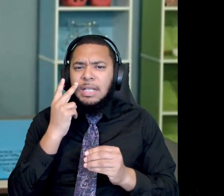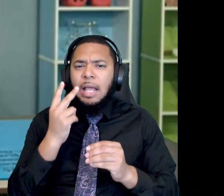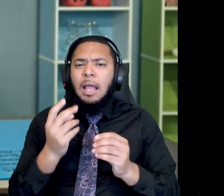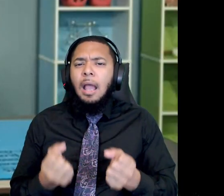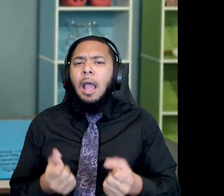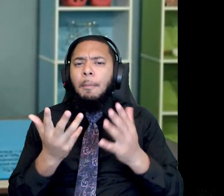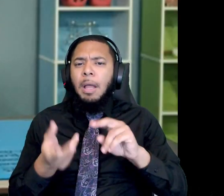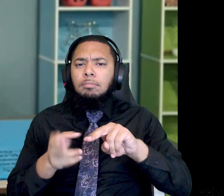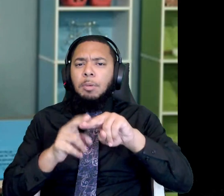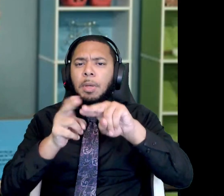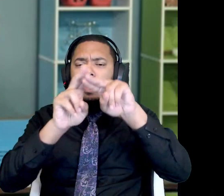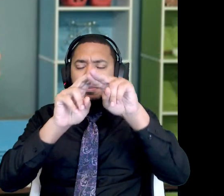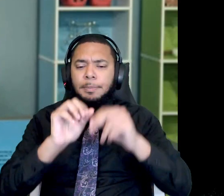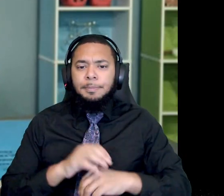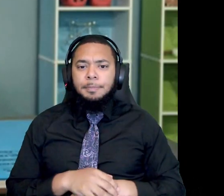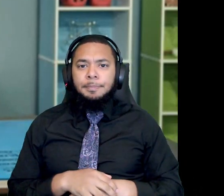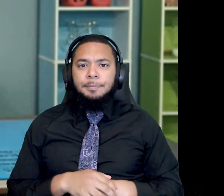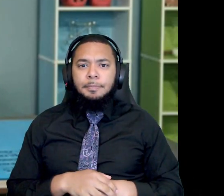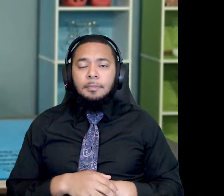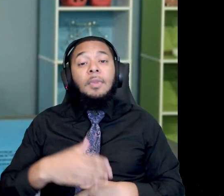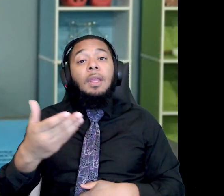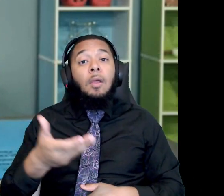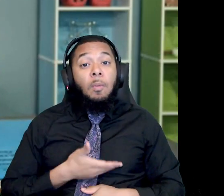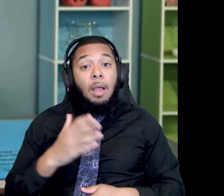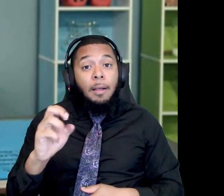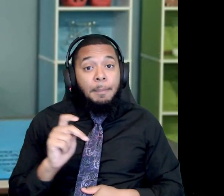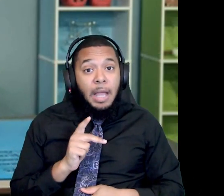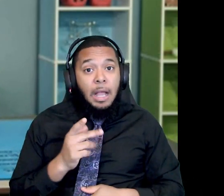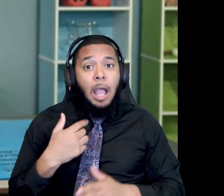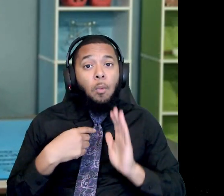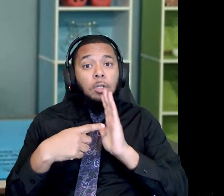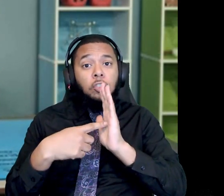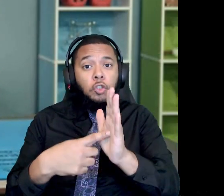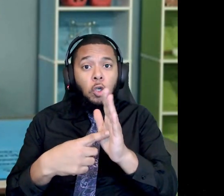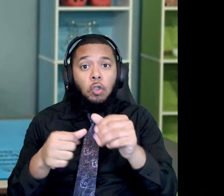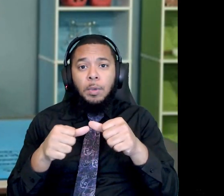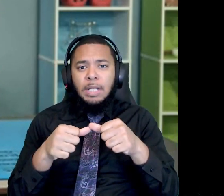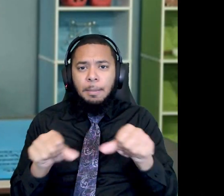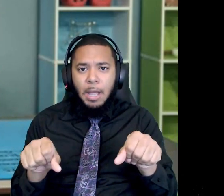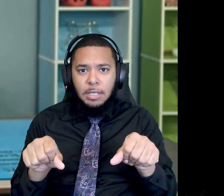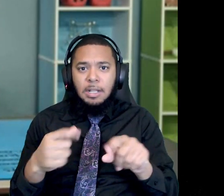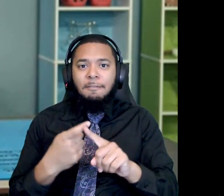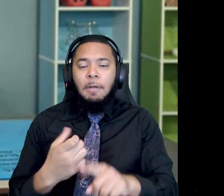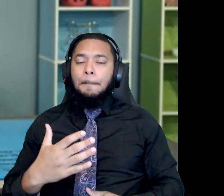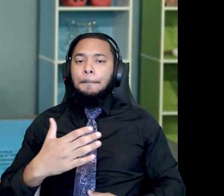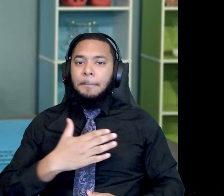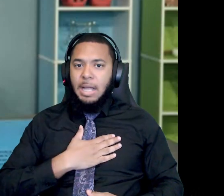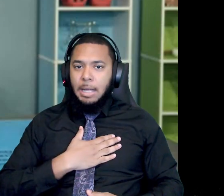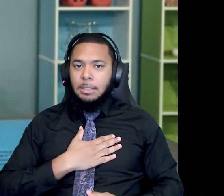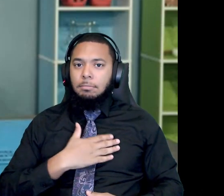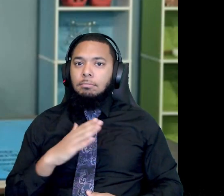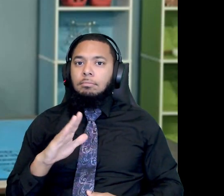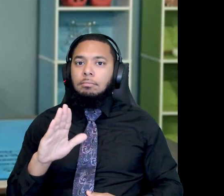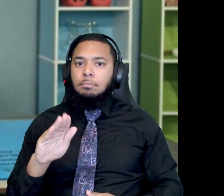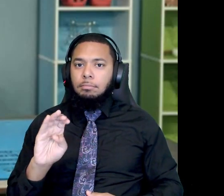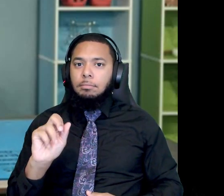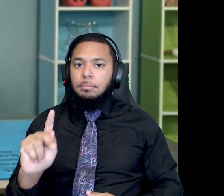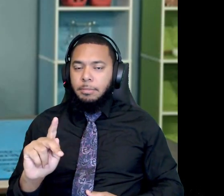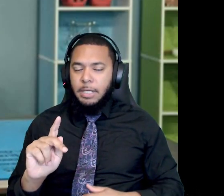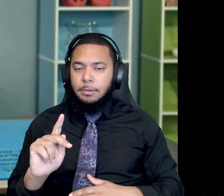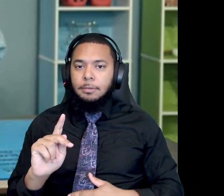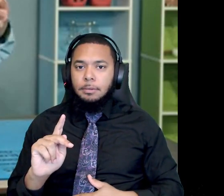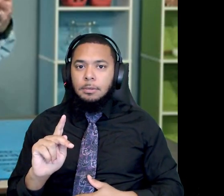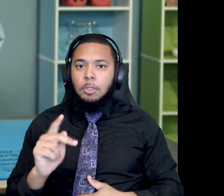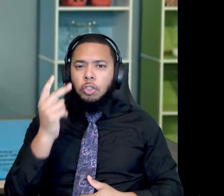back, and I want to show you a deposit statement from my bank. And you're going to see all